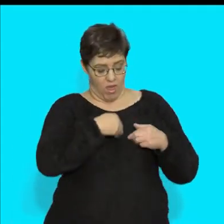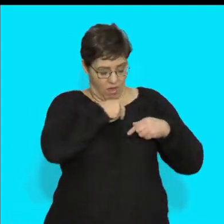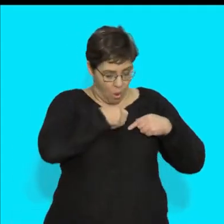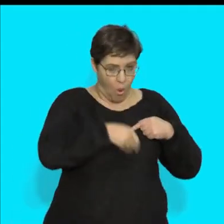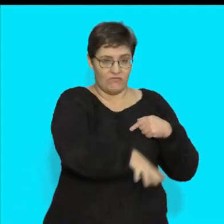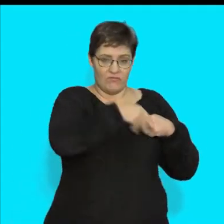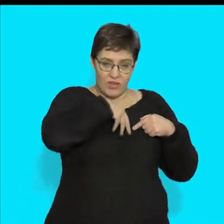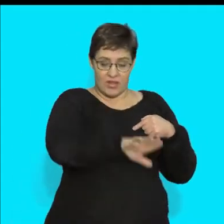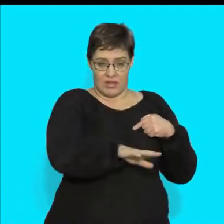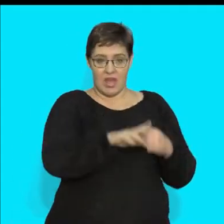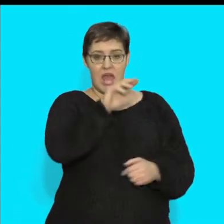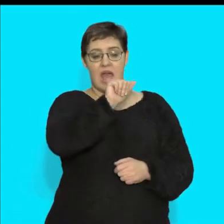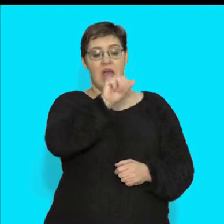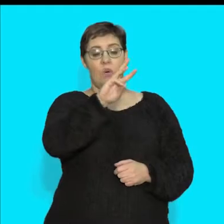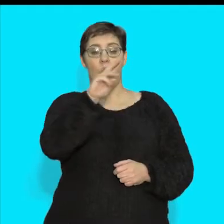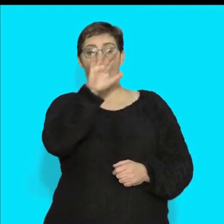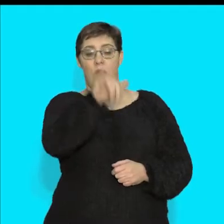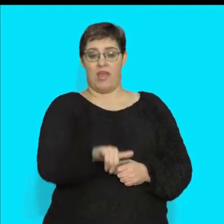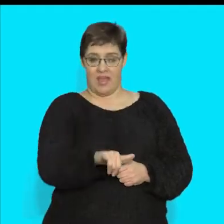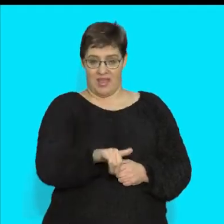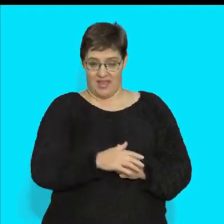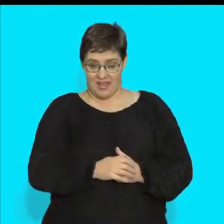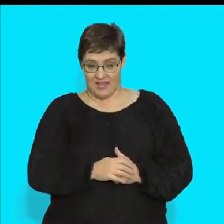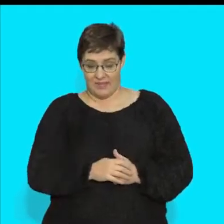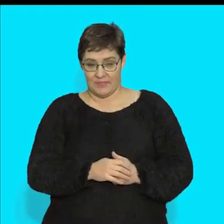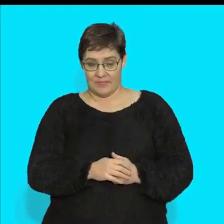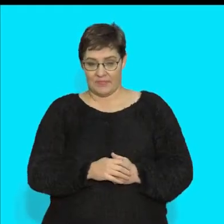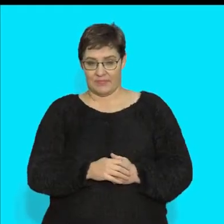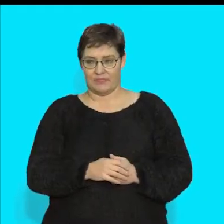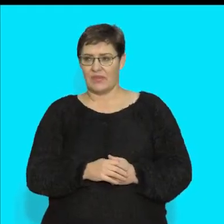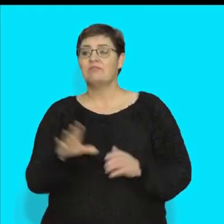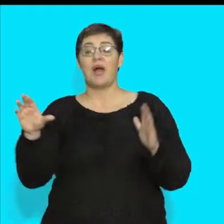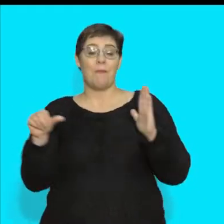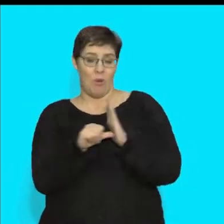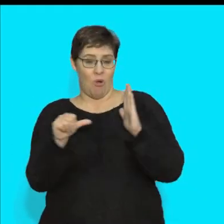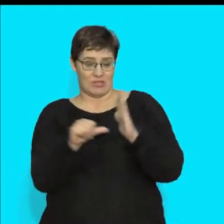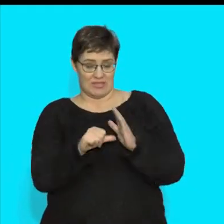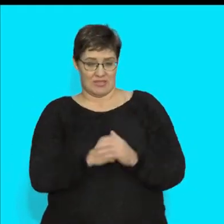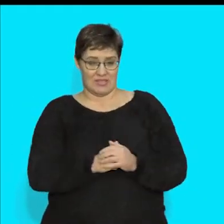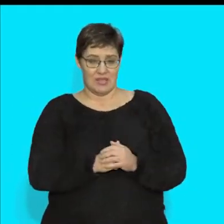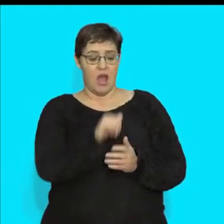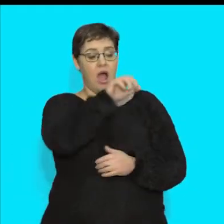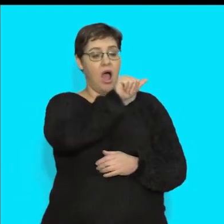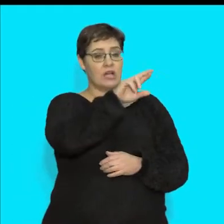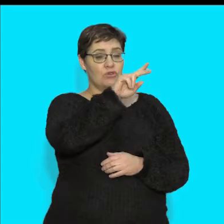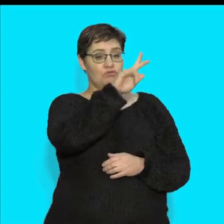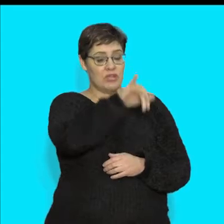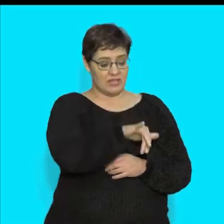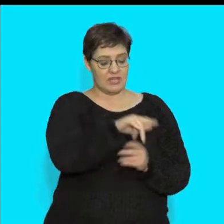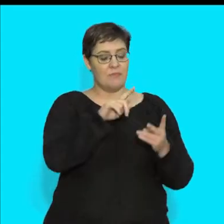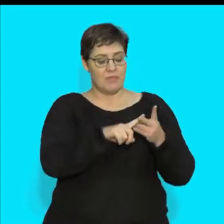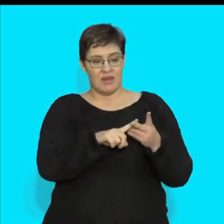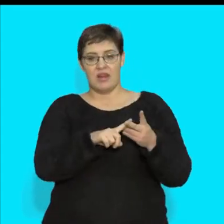Now, A for away. Okay, now that is very important. Here I have my